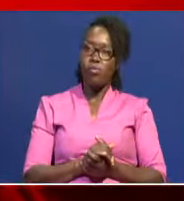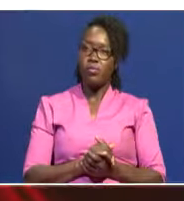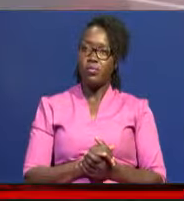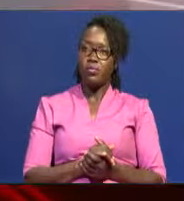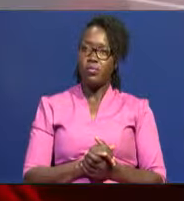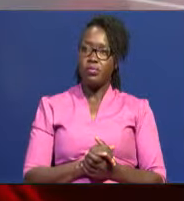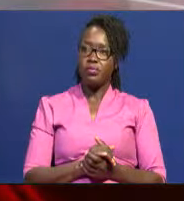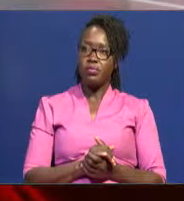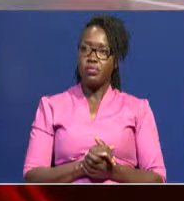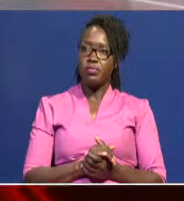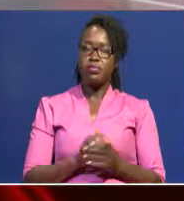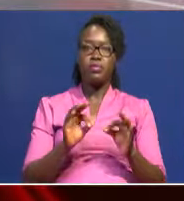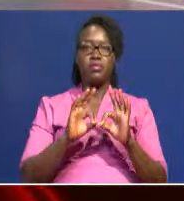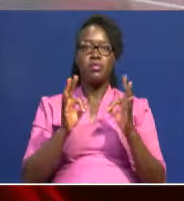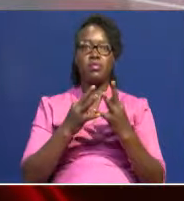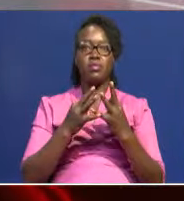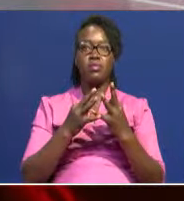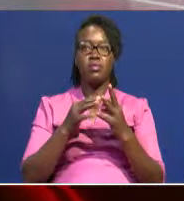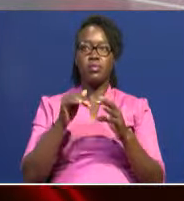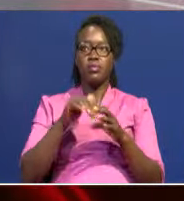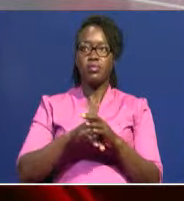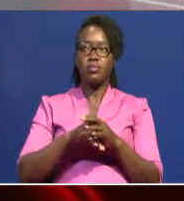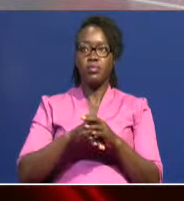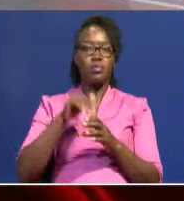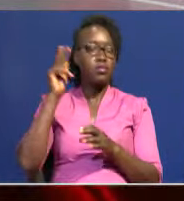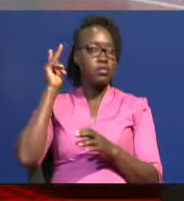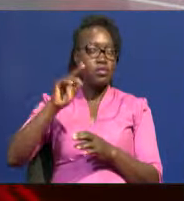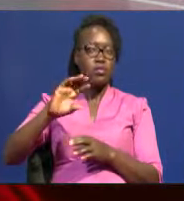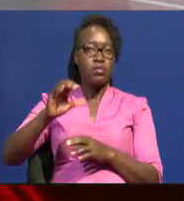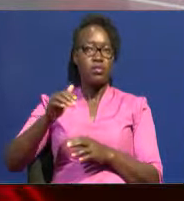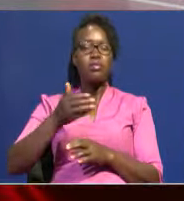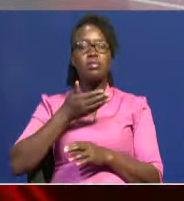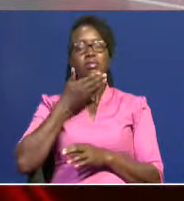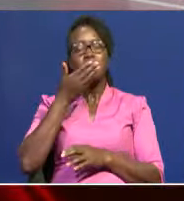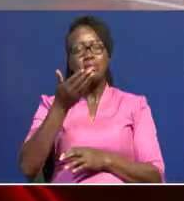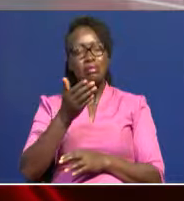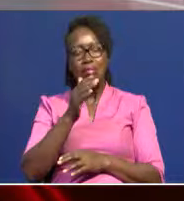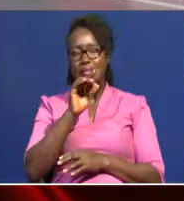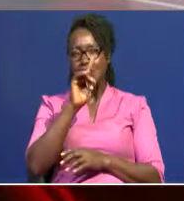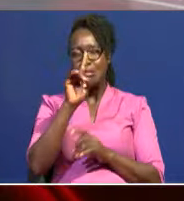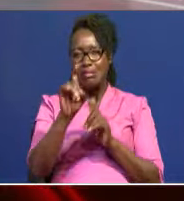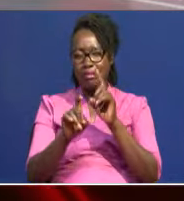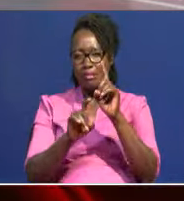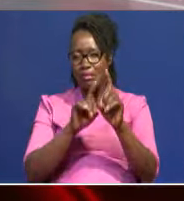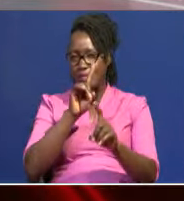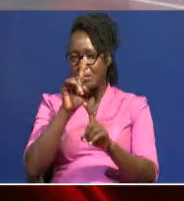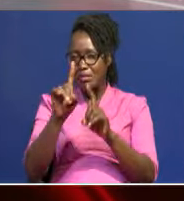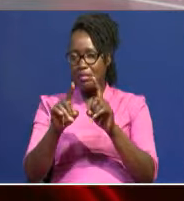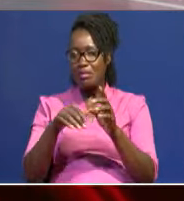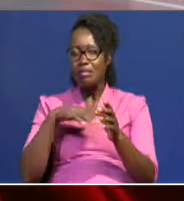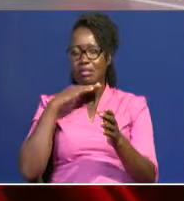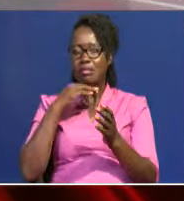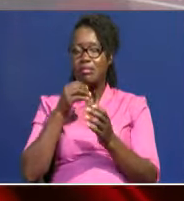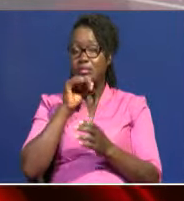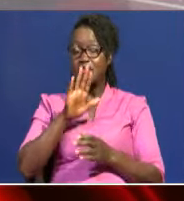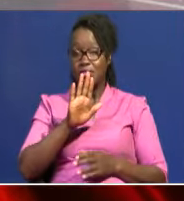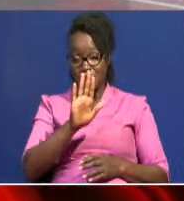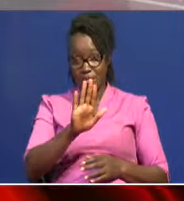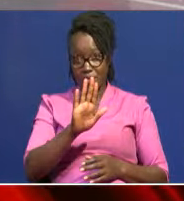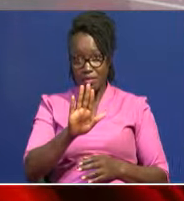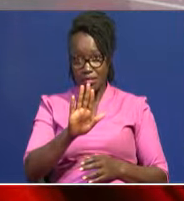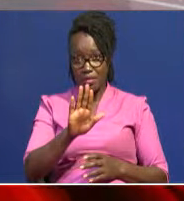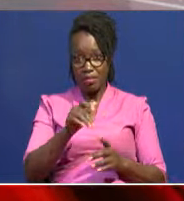This afternoon, a family in Kenyenya sub-county is seeking answers following the tragic death of their son. The family